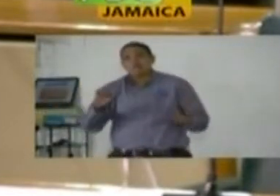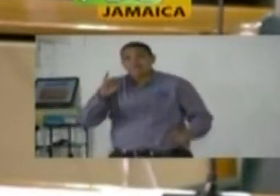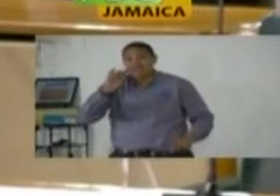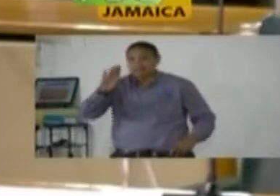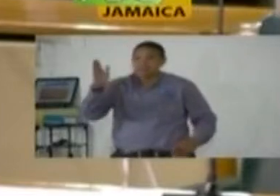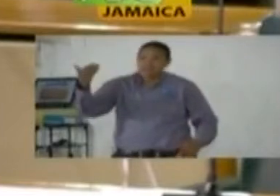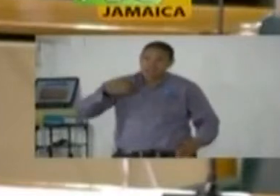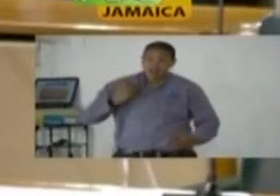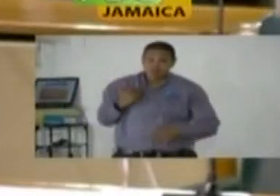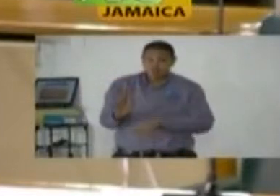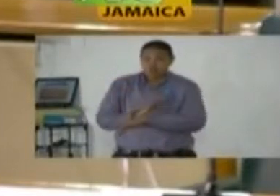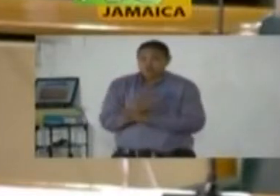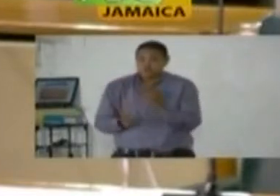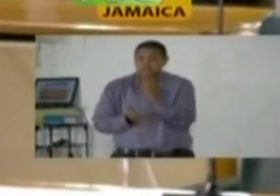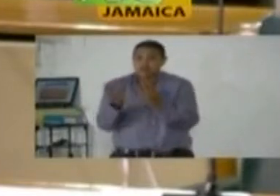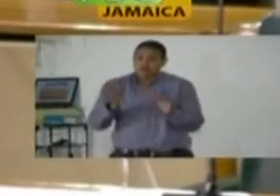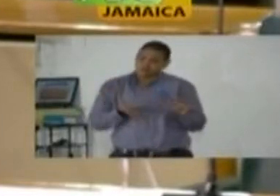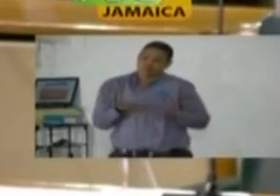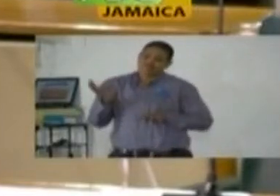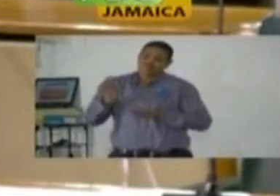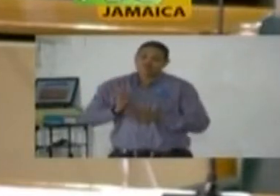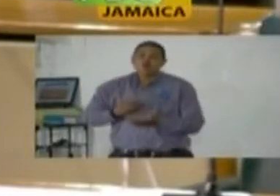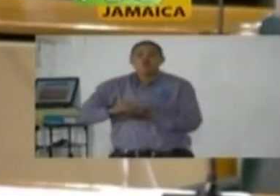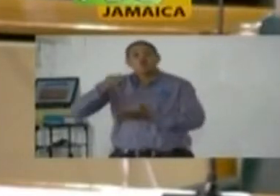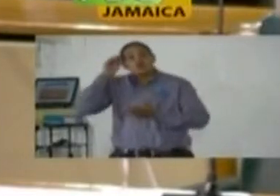digitize our learning resources as well.